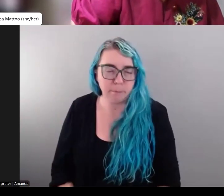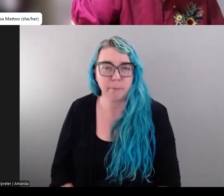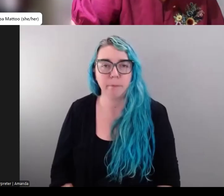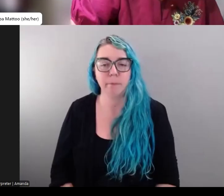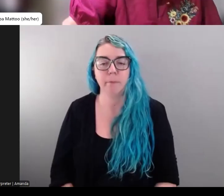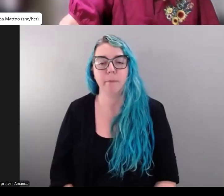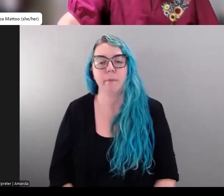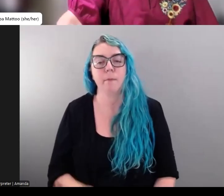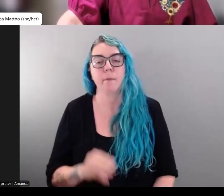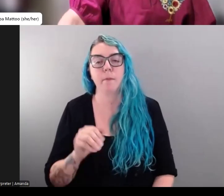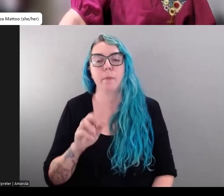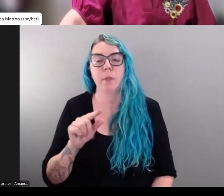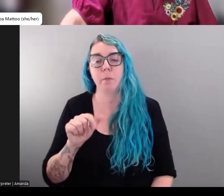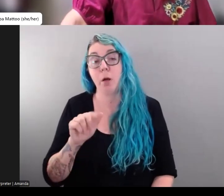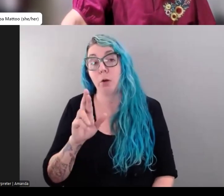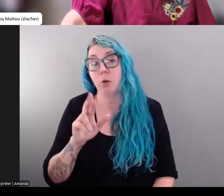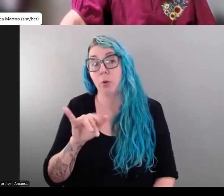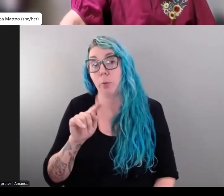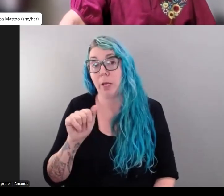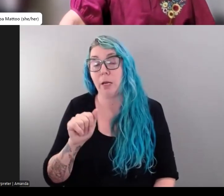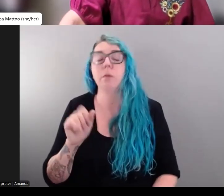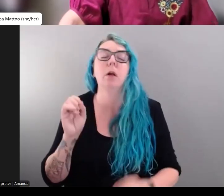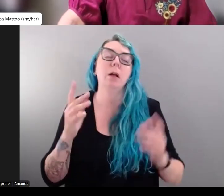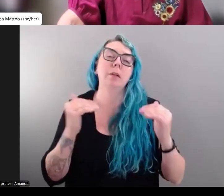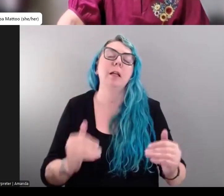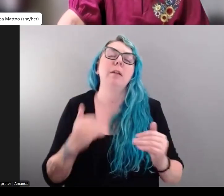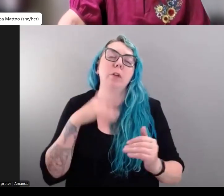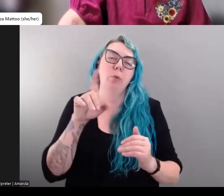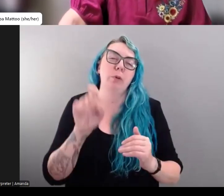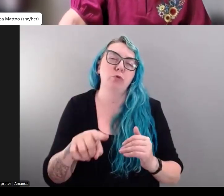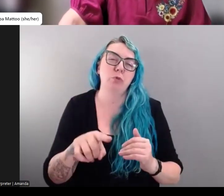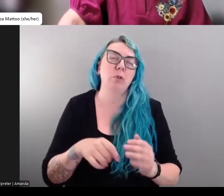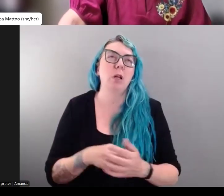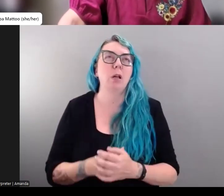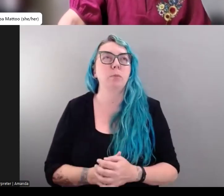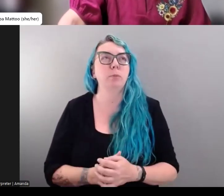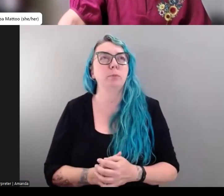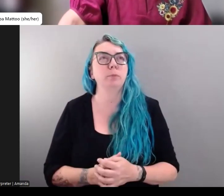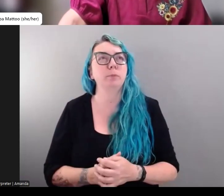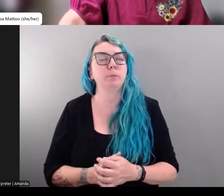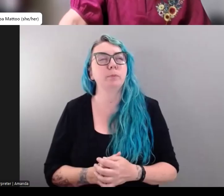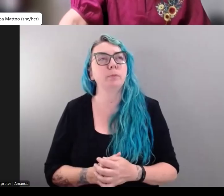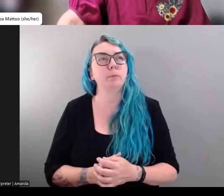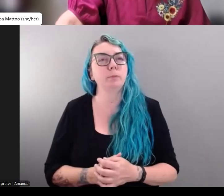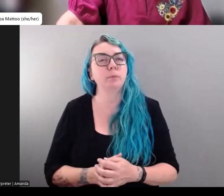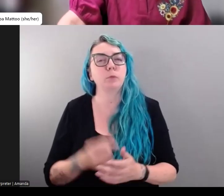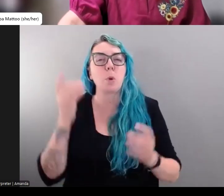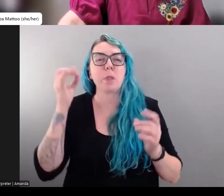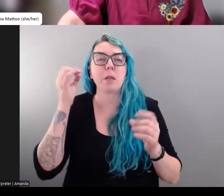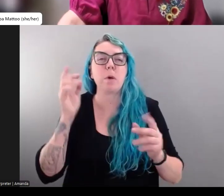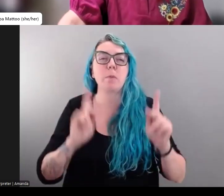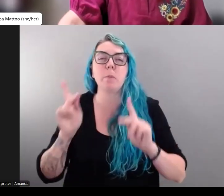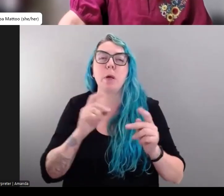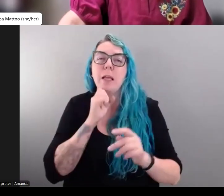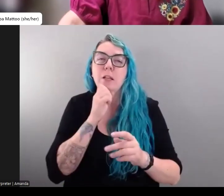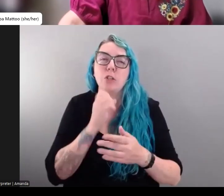There's a question as well. So you did respond earlier thinking about those between 16 and 18, but there's